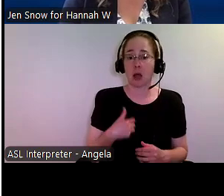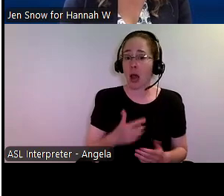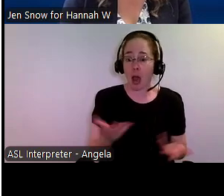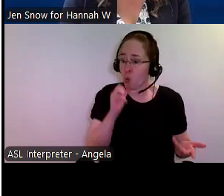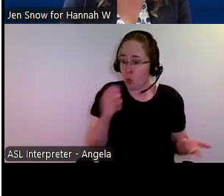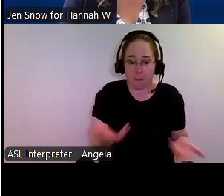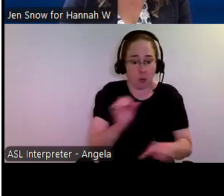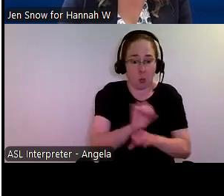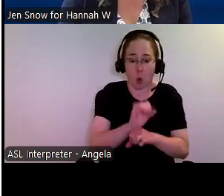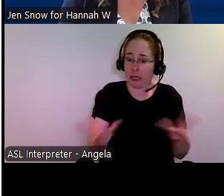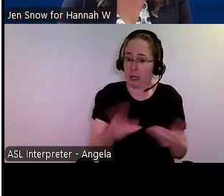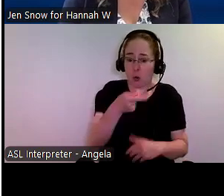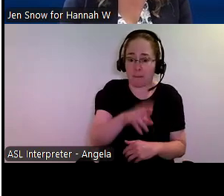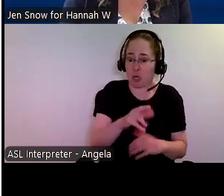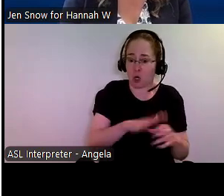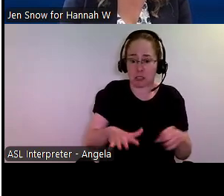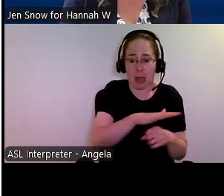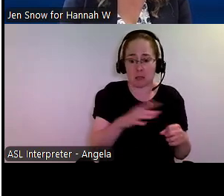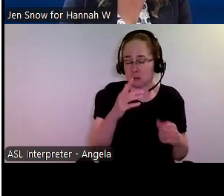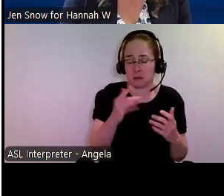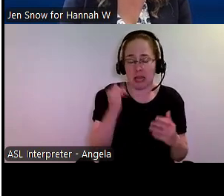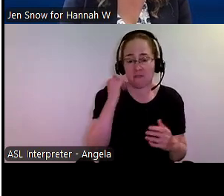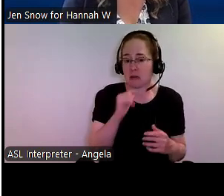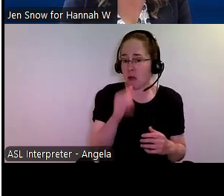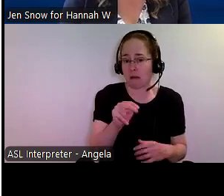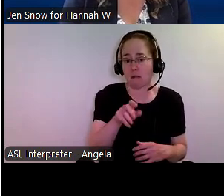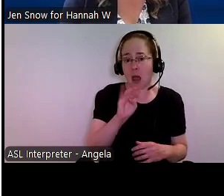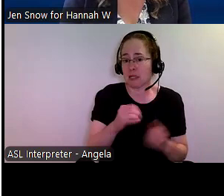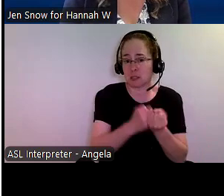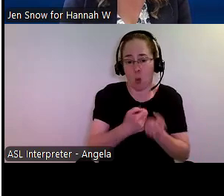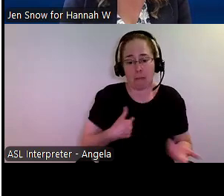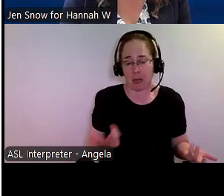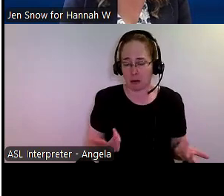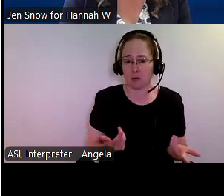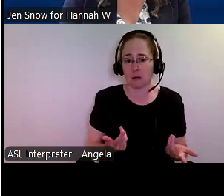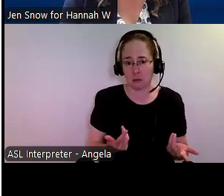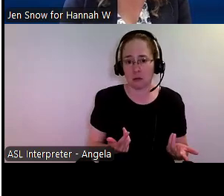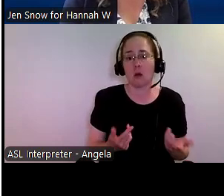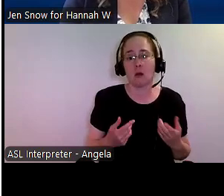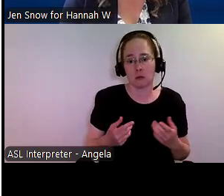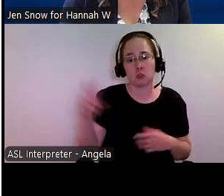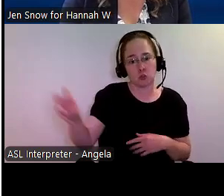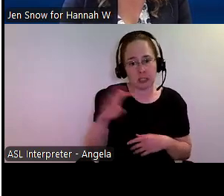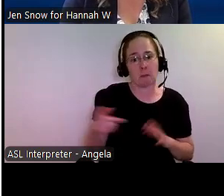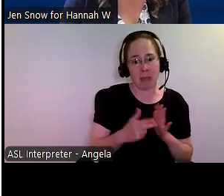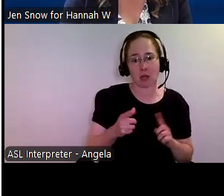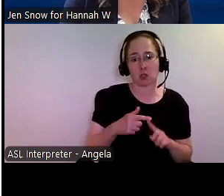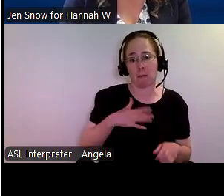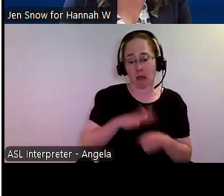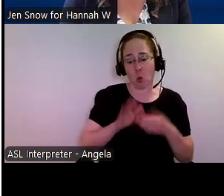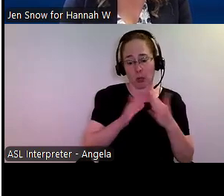peer space if it hadn't been for the support that I received from NAMI, specifically as I was transitioning back into my local